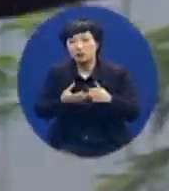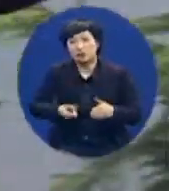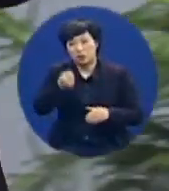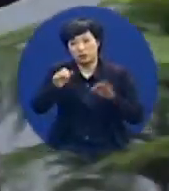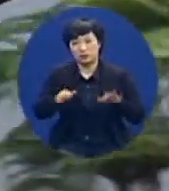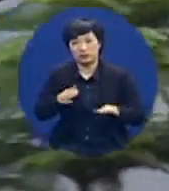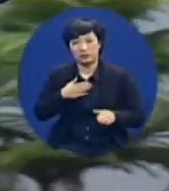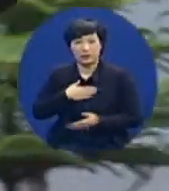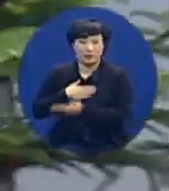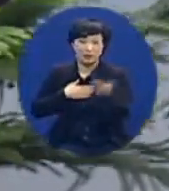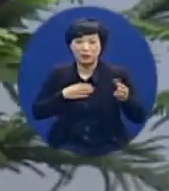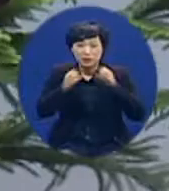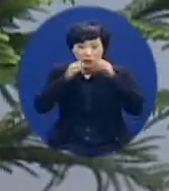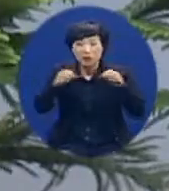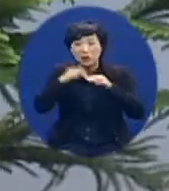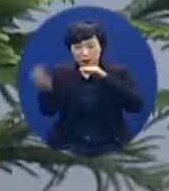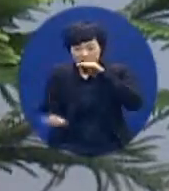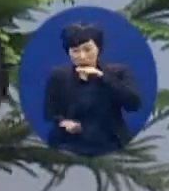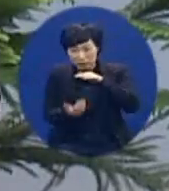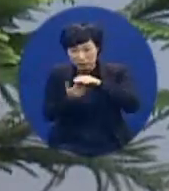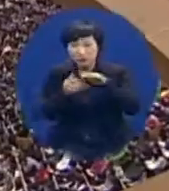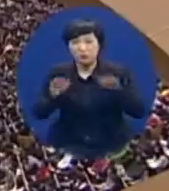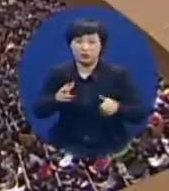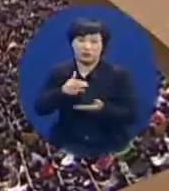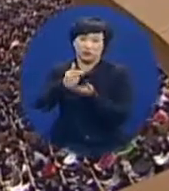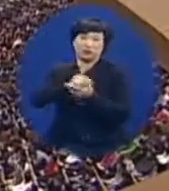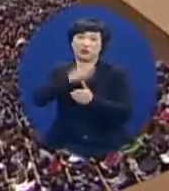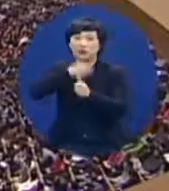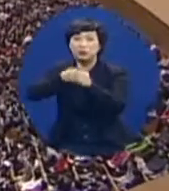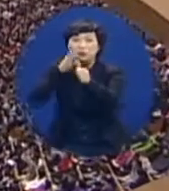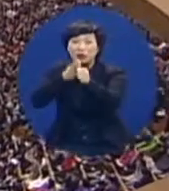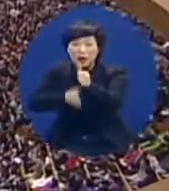fulfill the purpose of why Jesus was born.